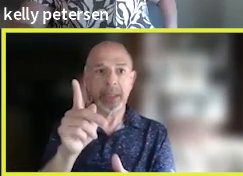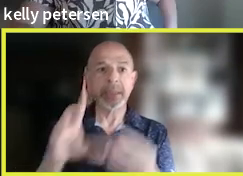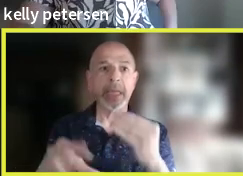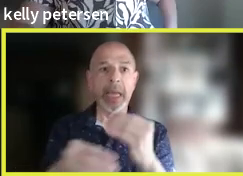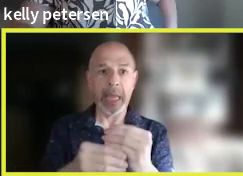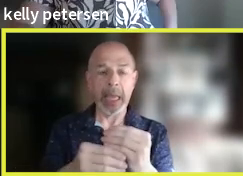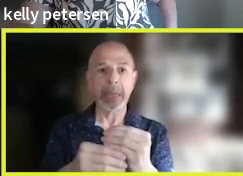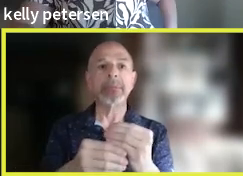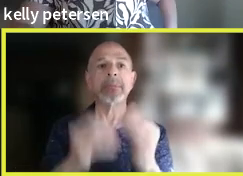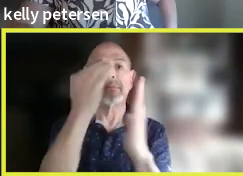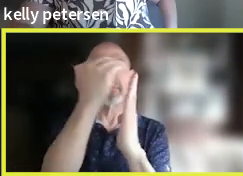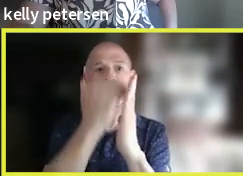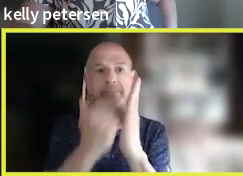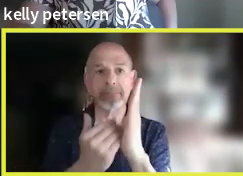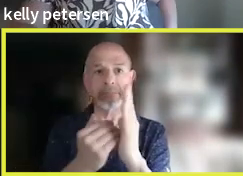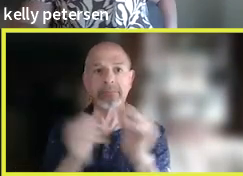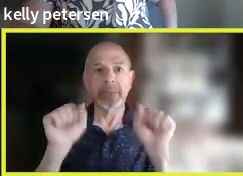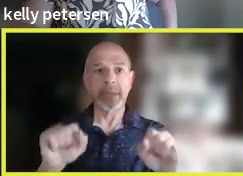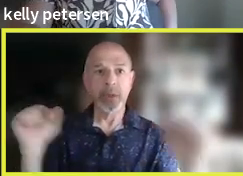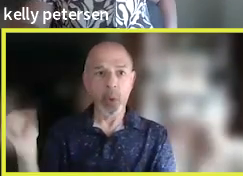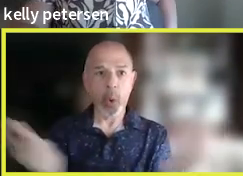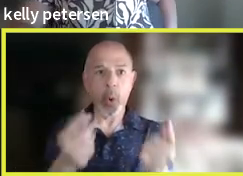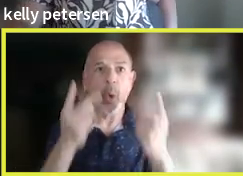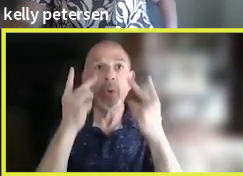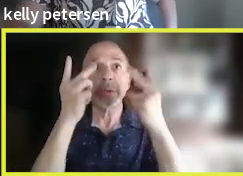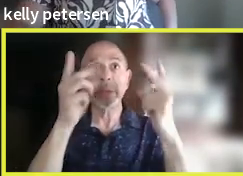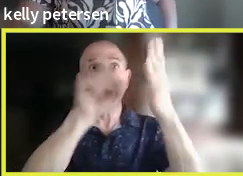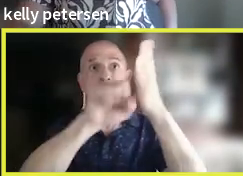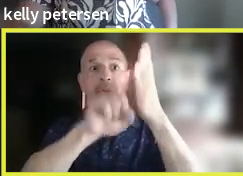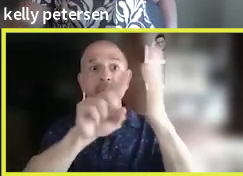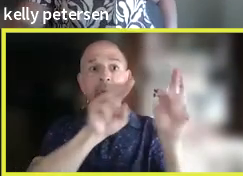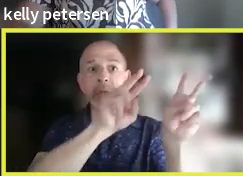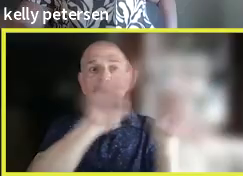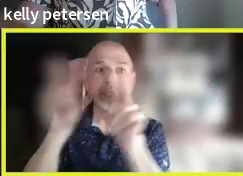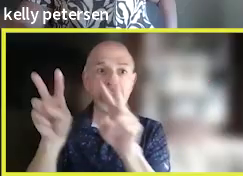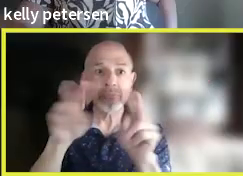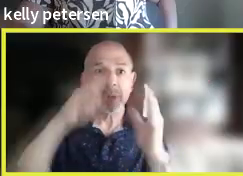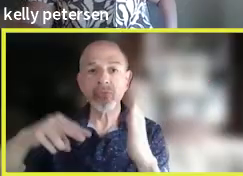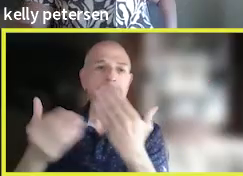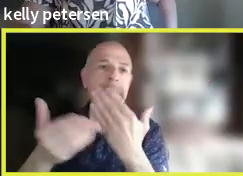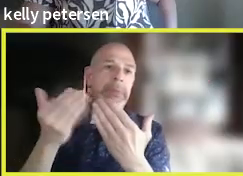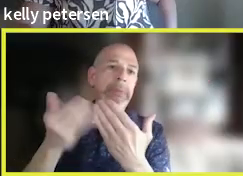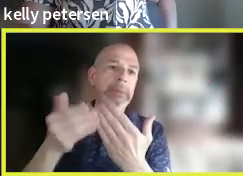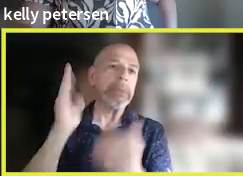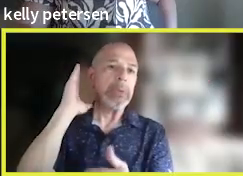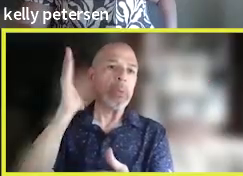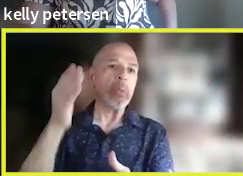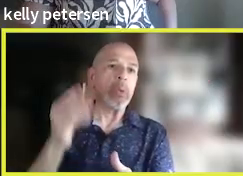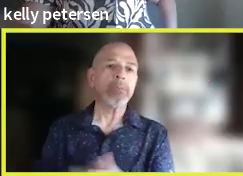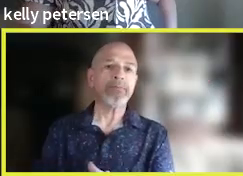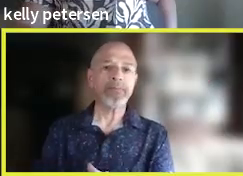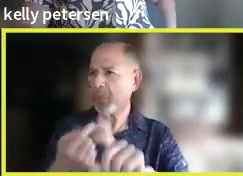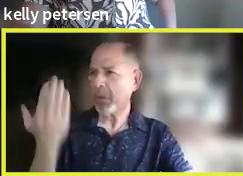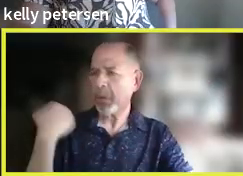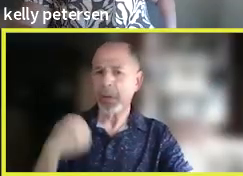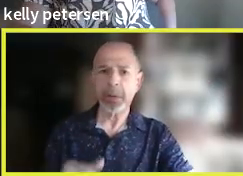Okay. Yeah, Jeff, is it the one something about joy? I just saw one. I saw your face. What song were you singing in the